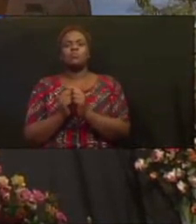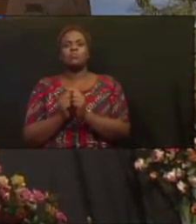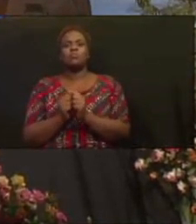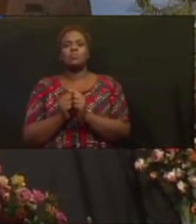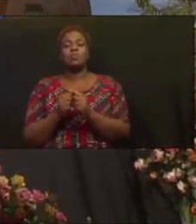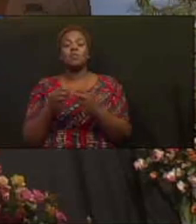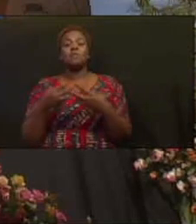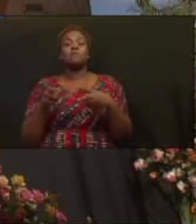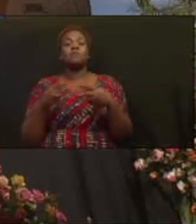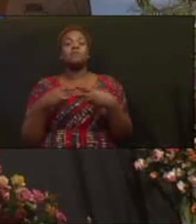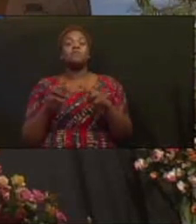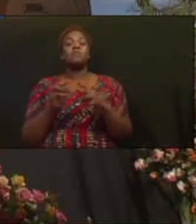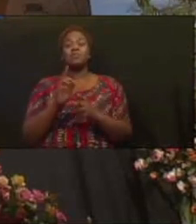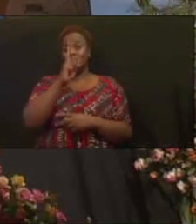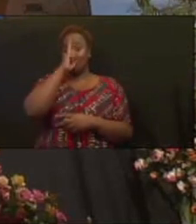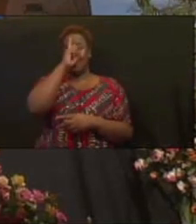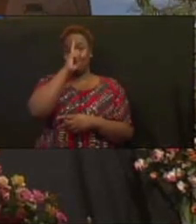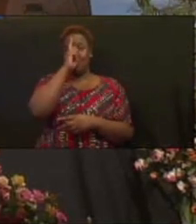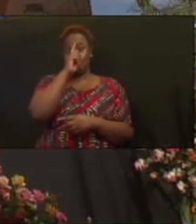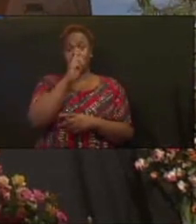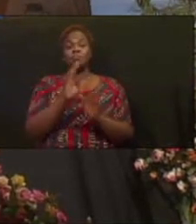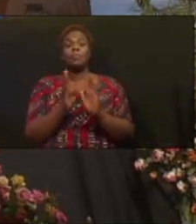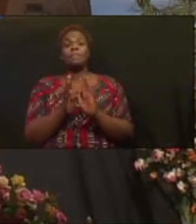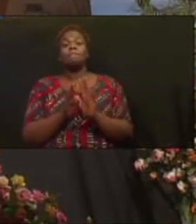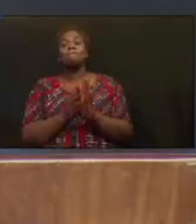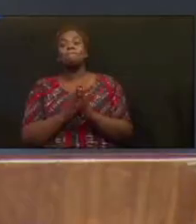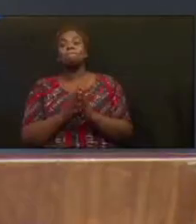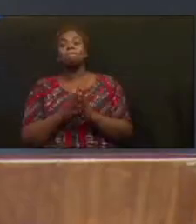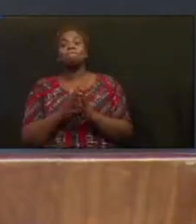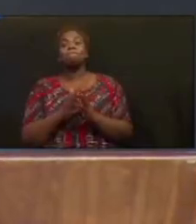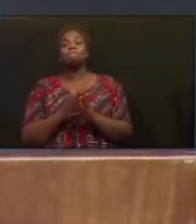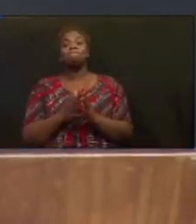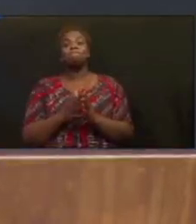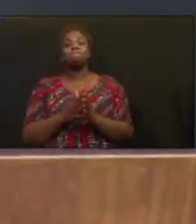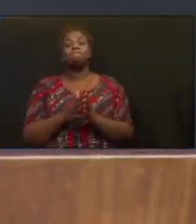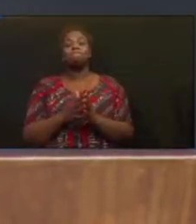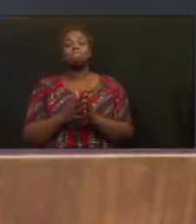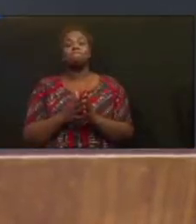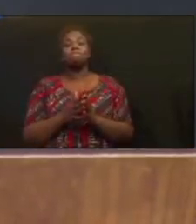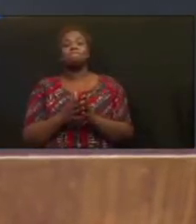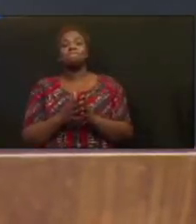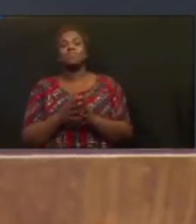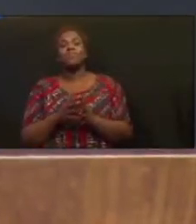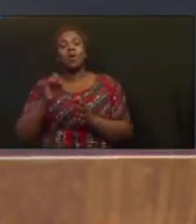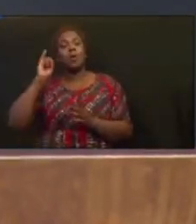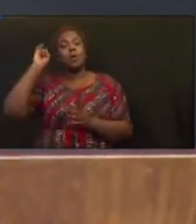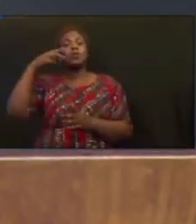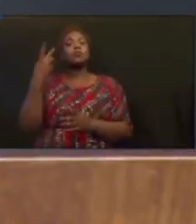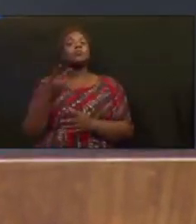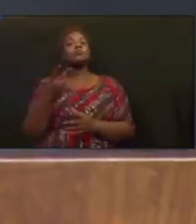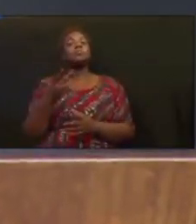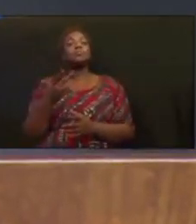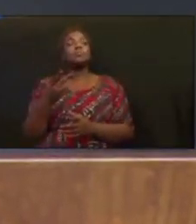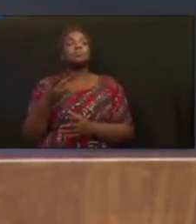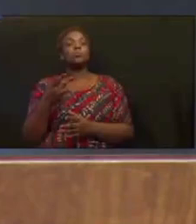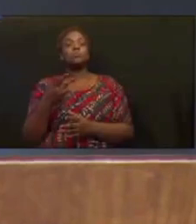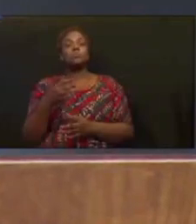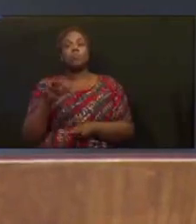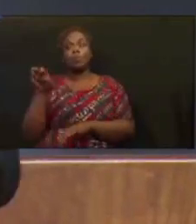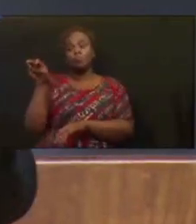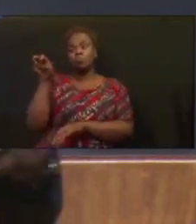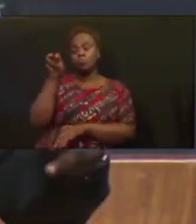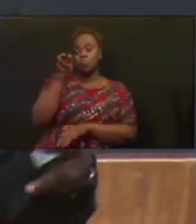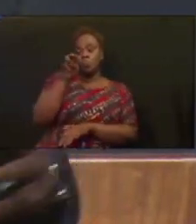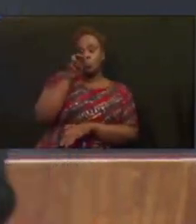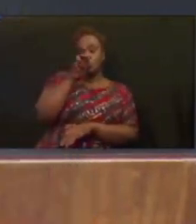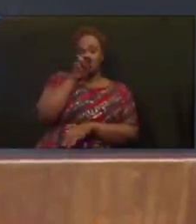seeing this creature, the eyeball was as big as one human head. So imagine 2, and it was looking at me.